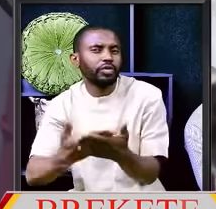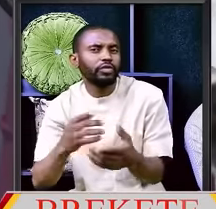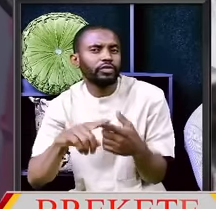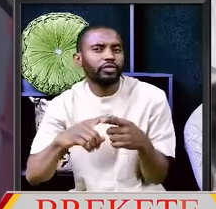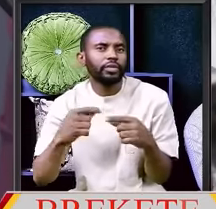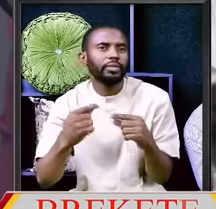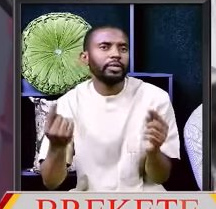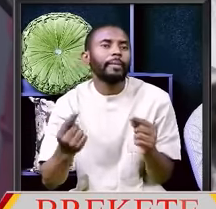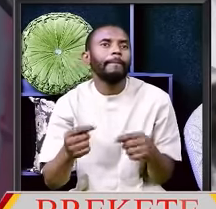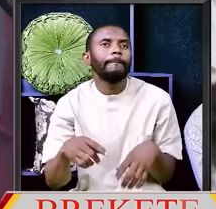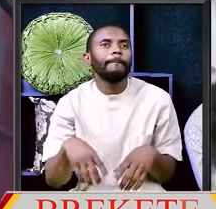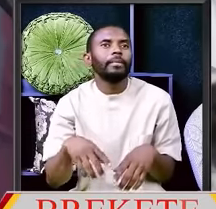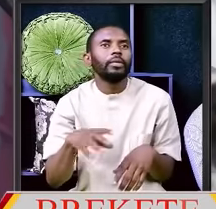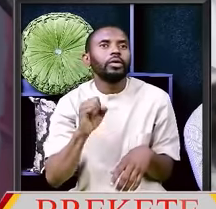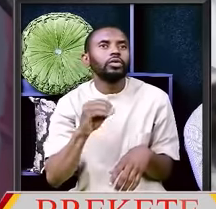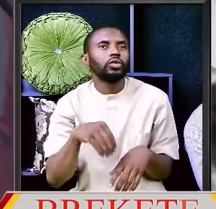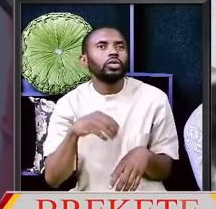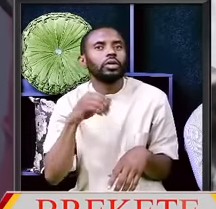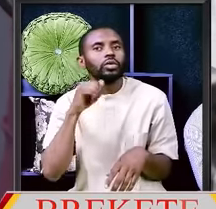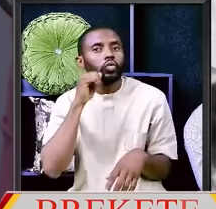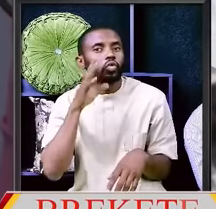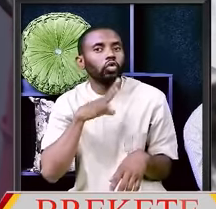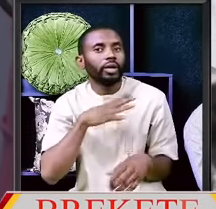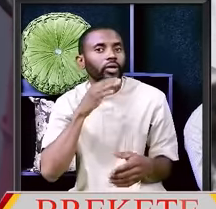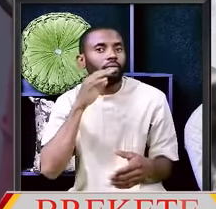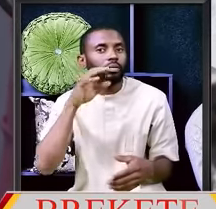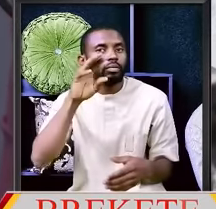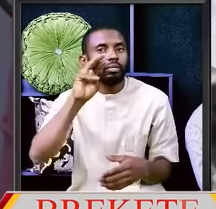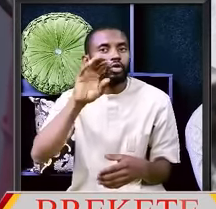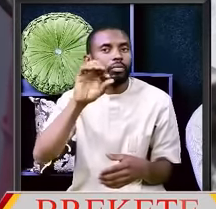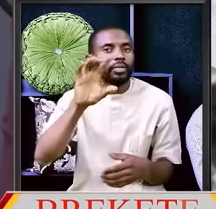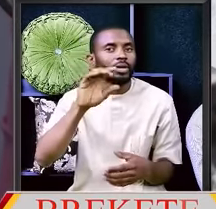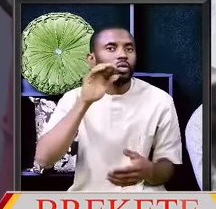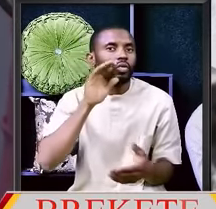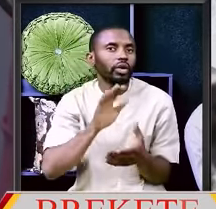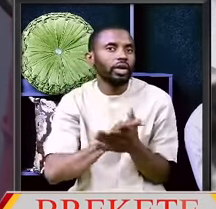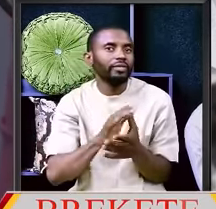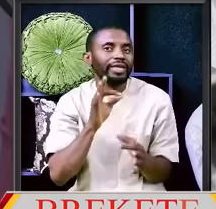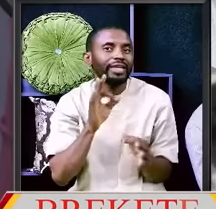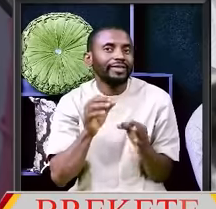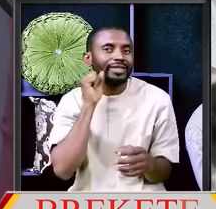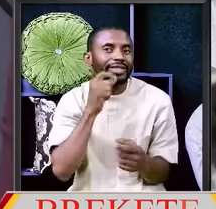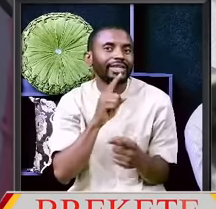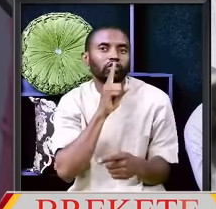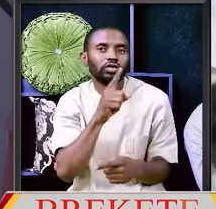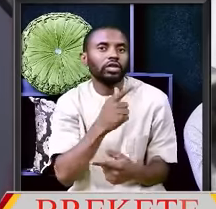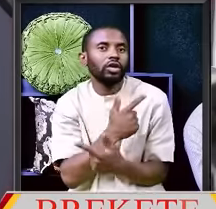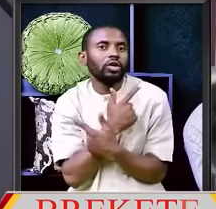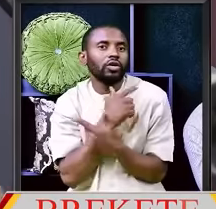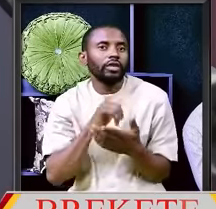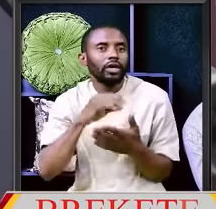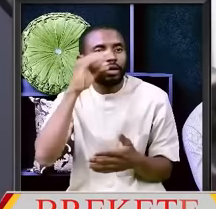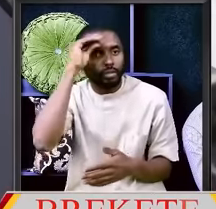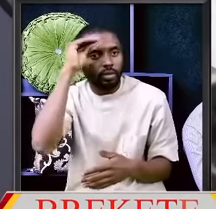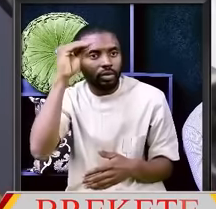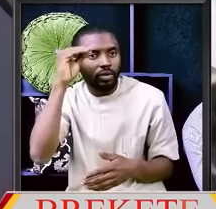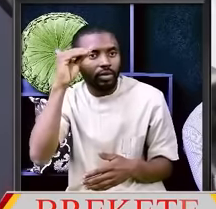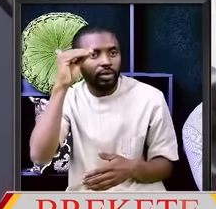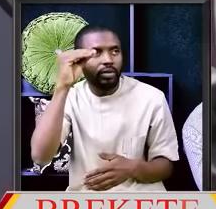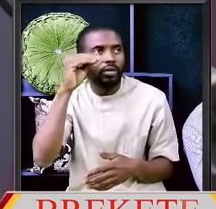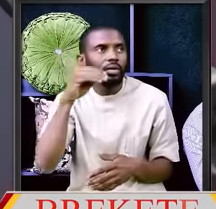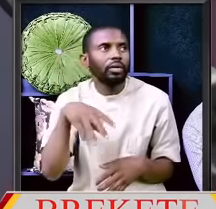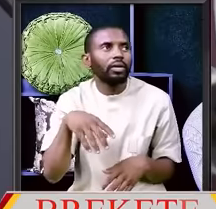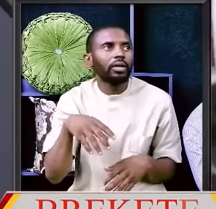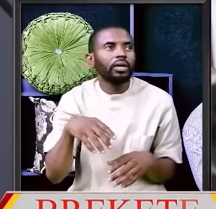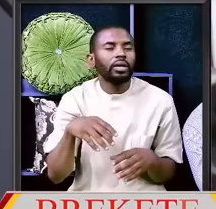boy. So if the woman, the Mohbad's wife, really loved that boy, now for me, the one, they would scream themselves to me, they go